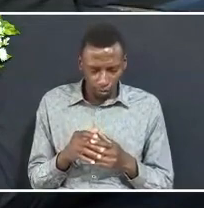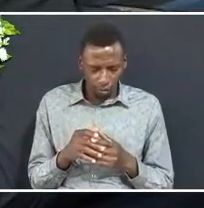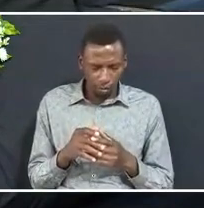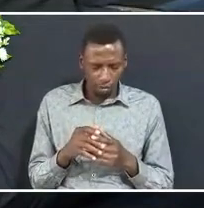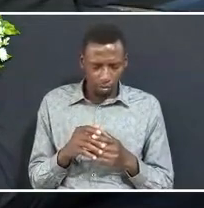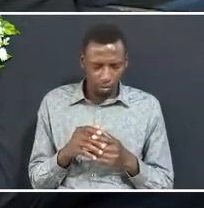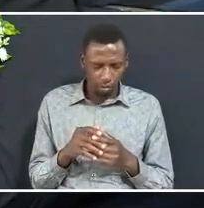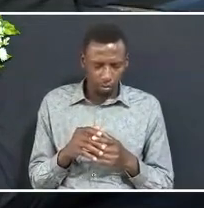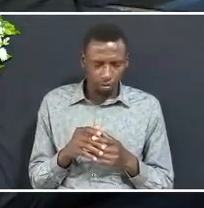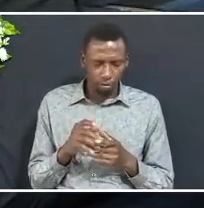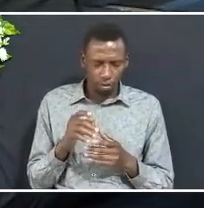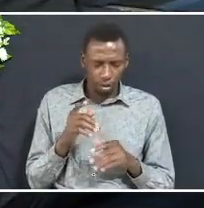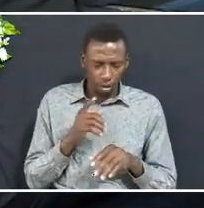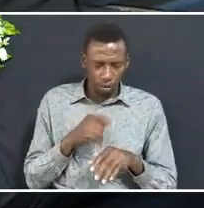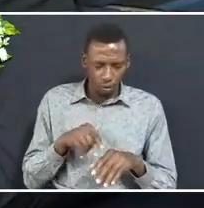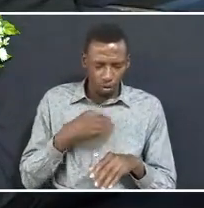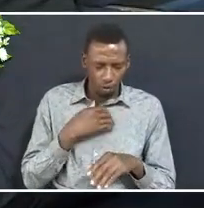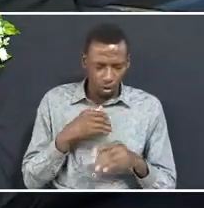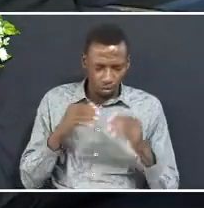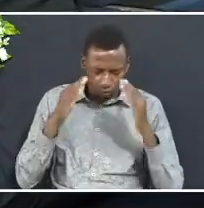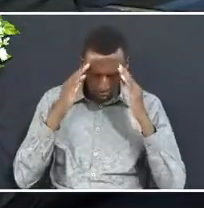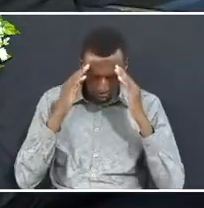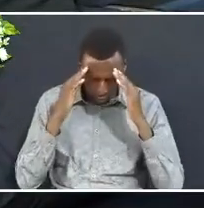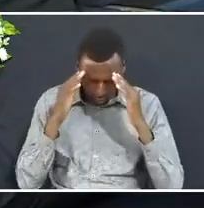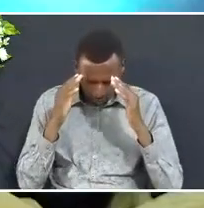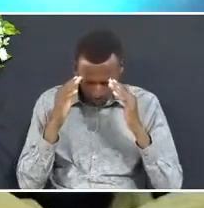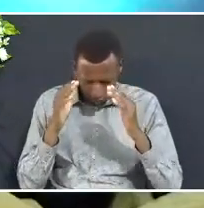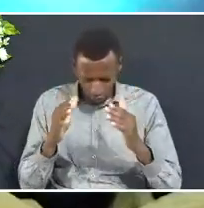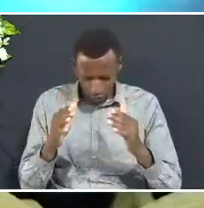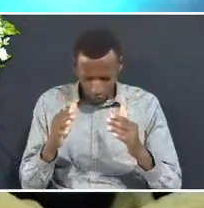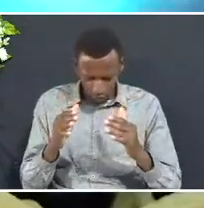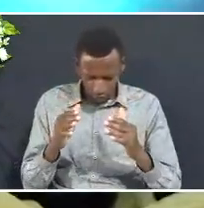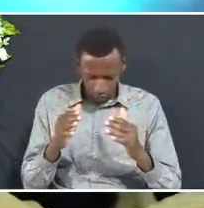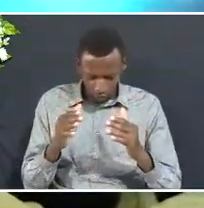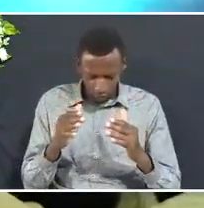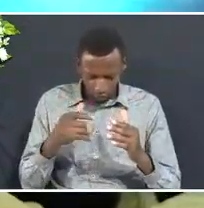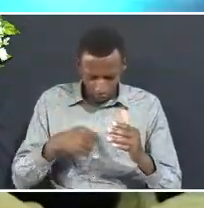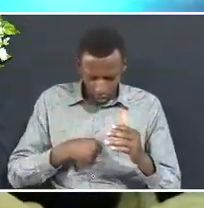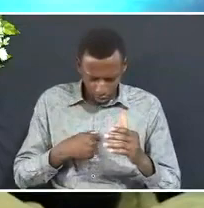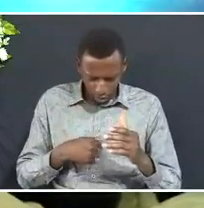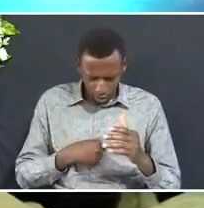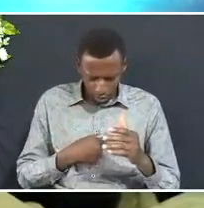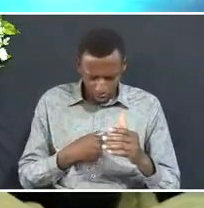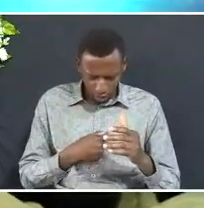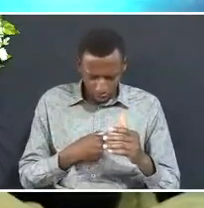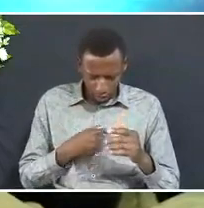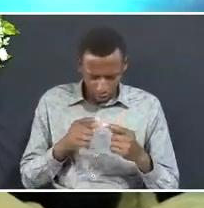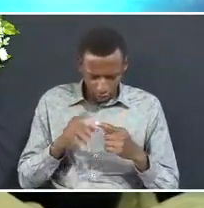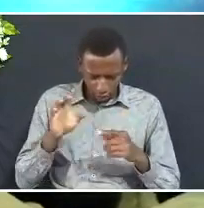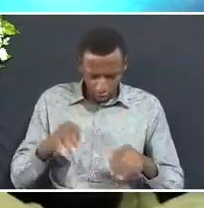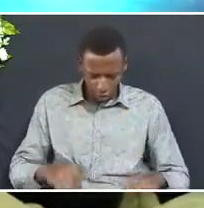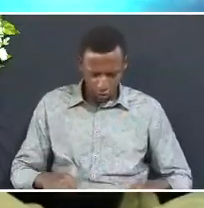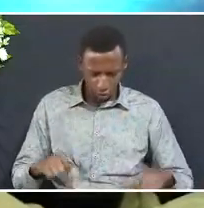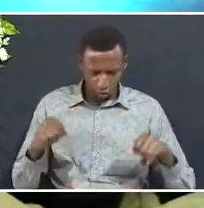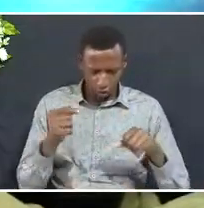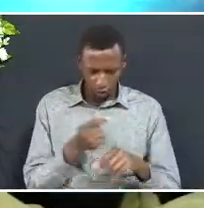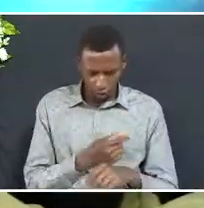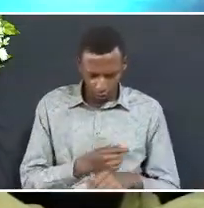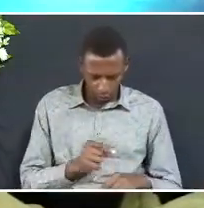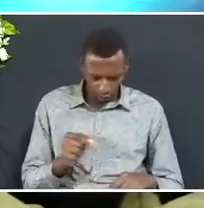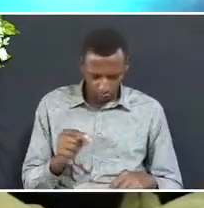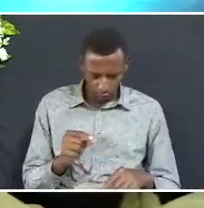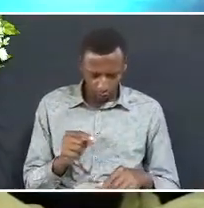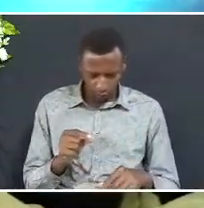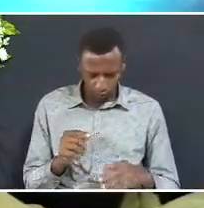it. Whereas we want to commit, you also reminded us that we should commit ourselves to the throne of thy grace so that we can be able to direct